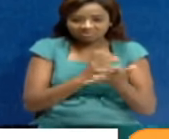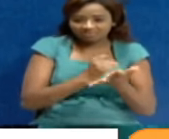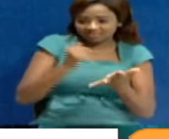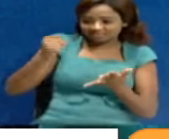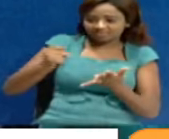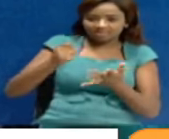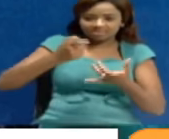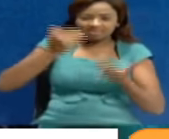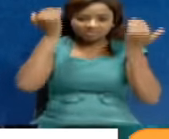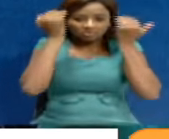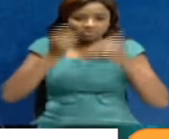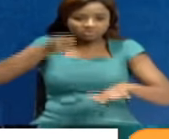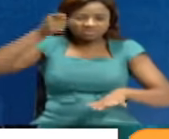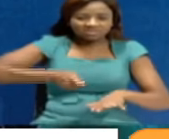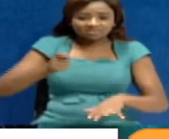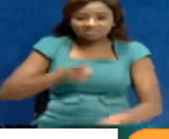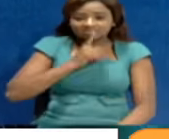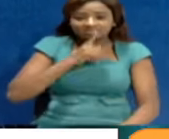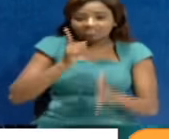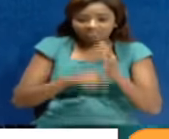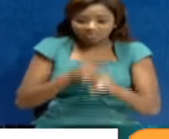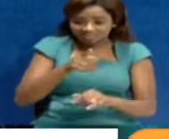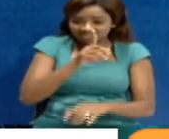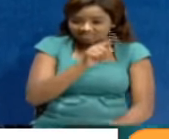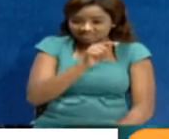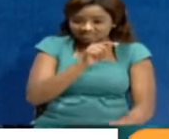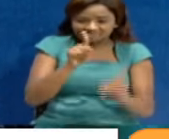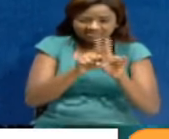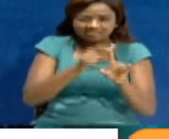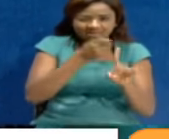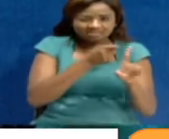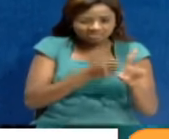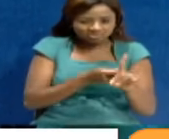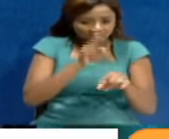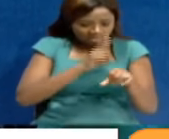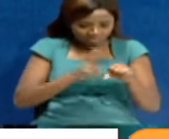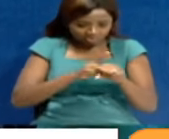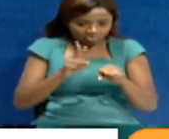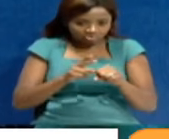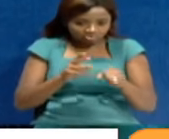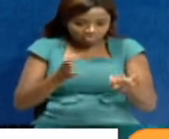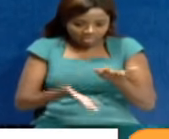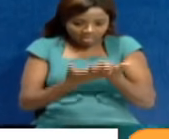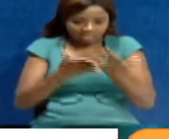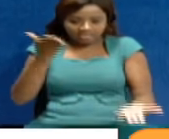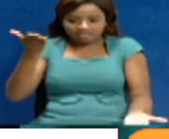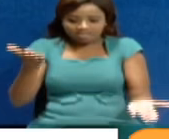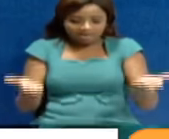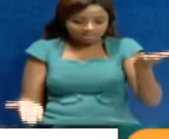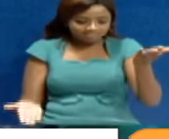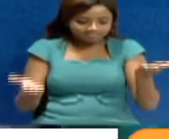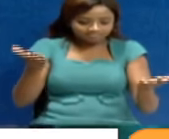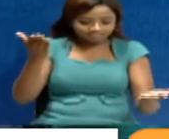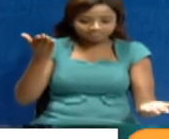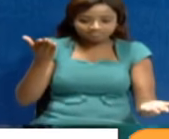suspended judgments. He said it's a tool that courts have used to try and create a balance between